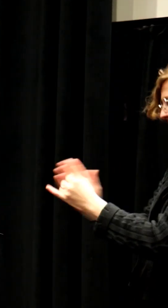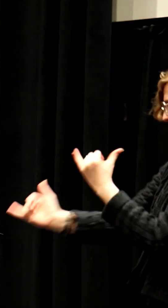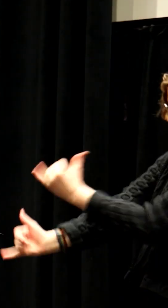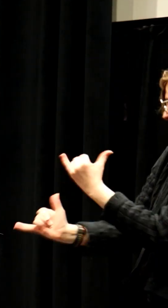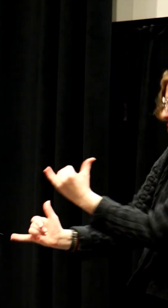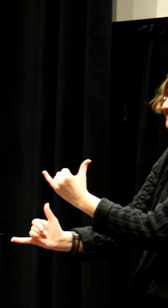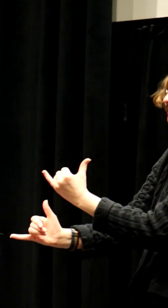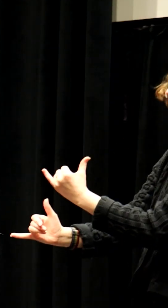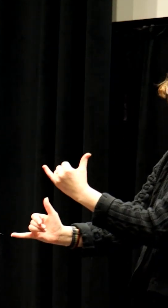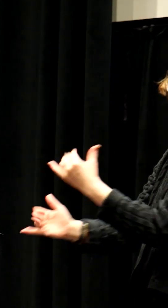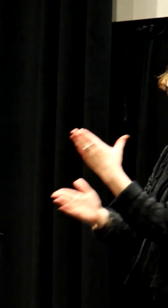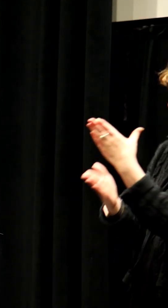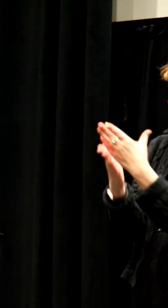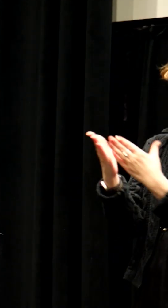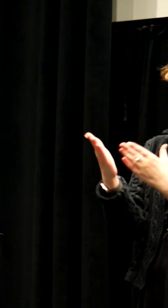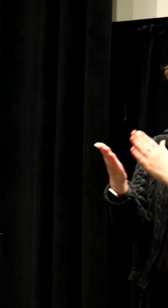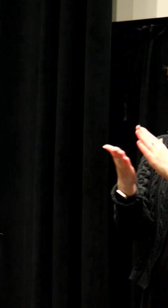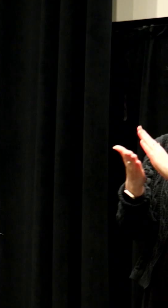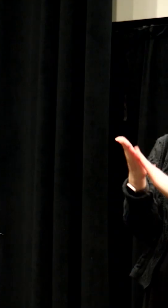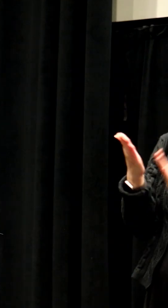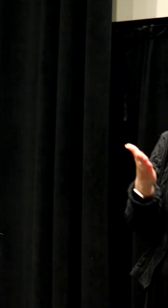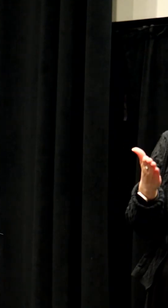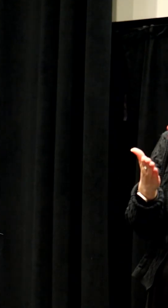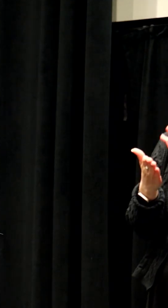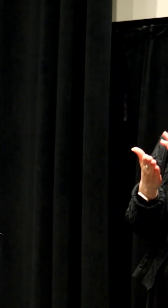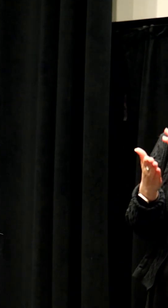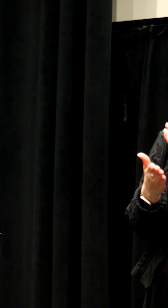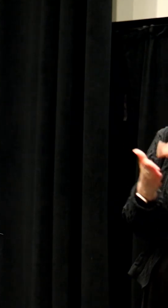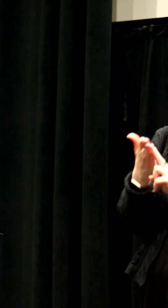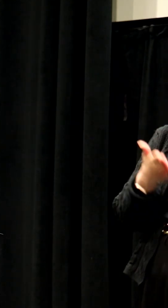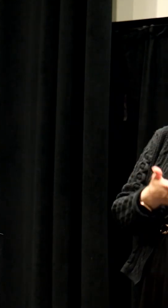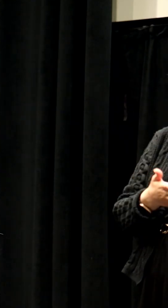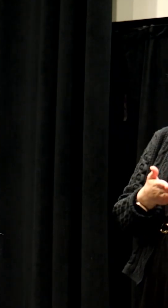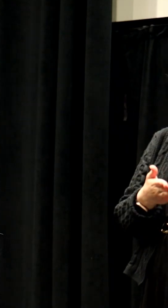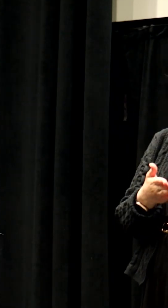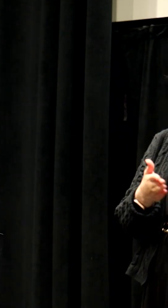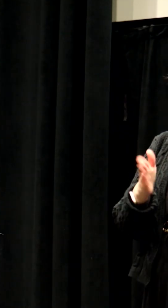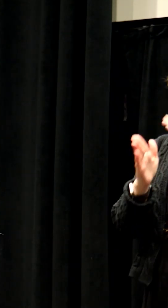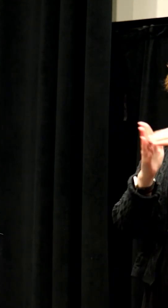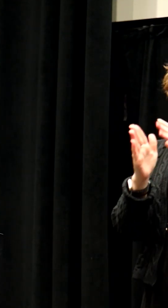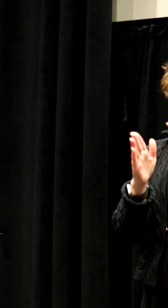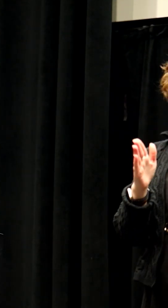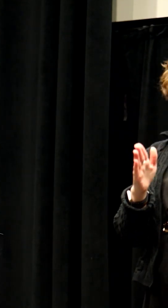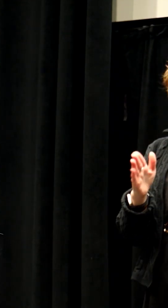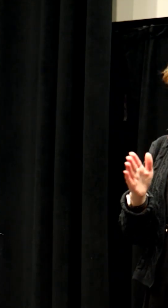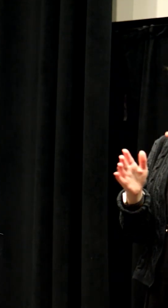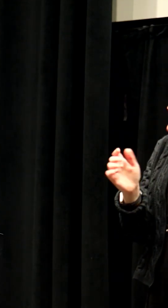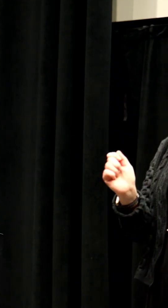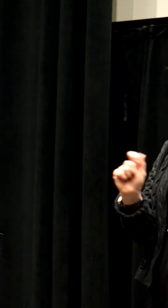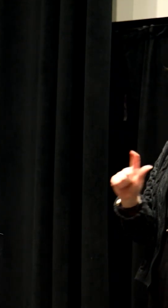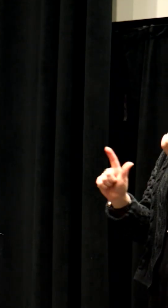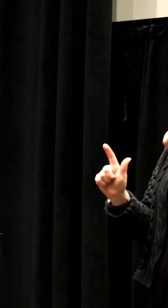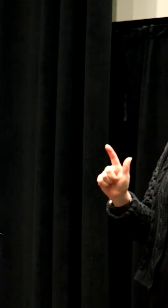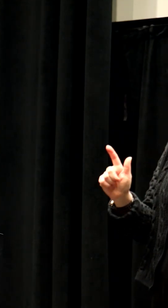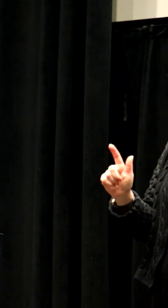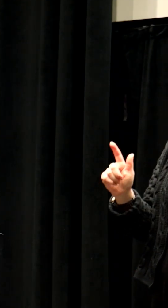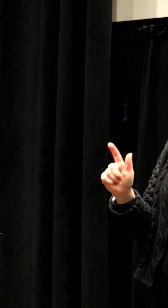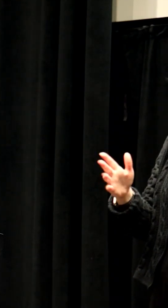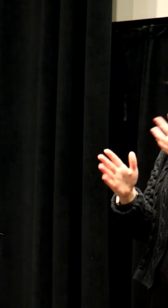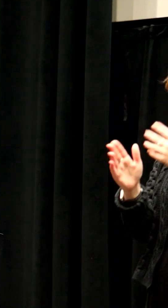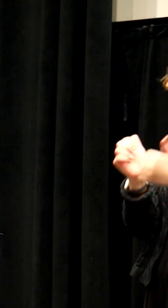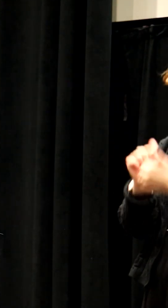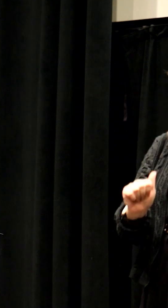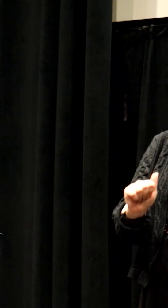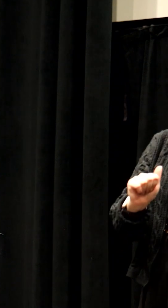home. And I've also worked at other institutions where the student body is coming from affluent, you know, upbringings,